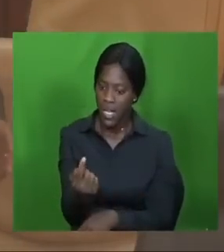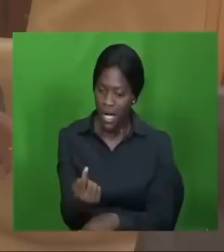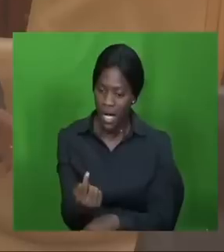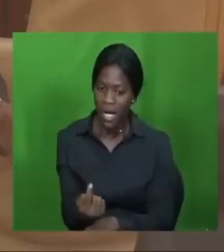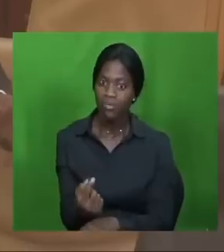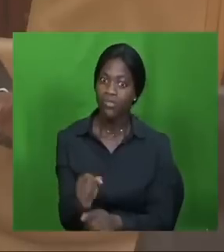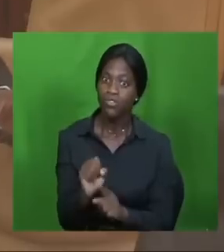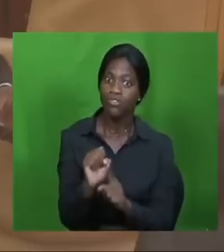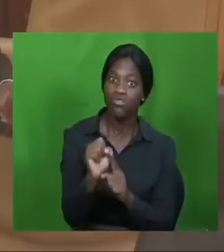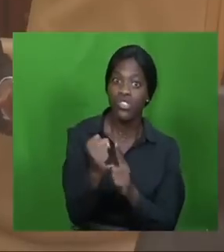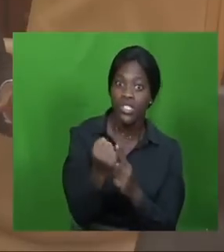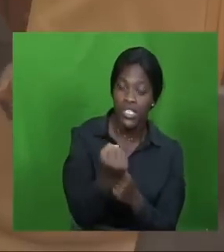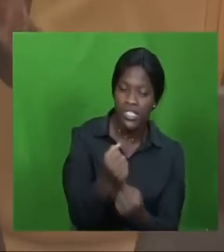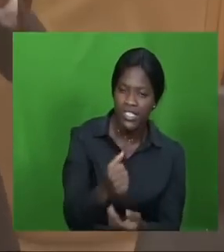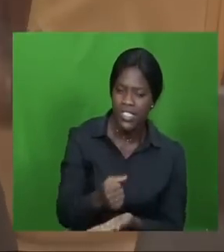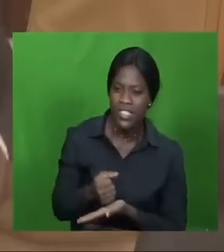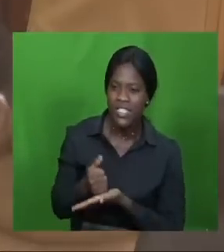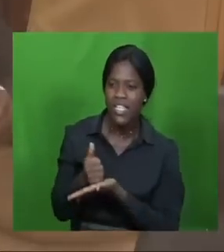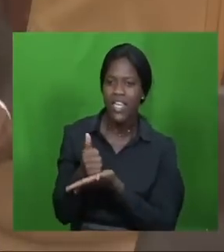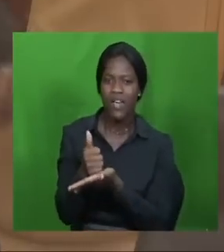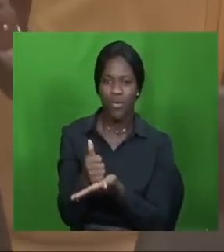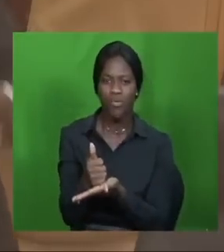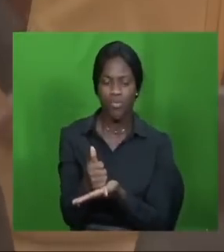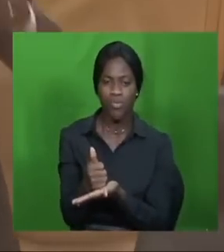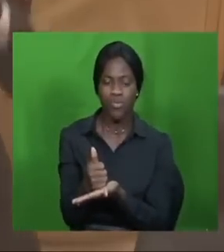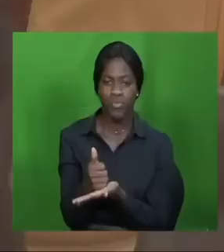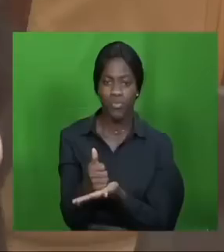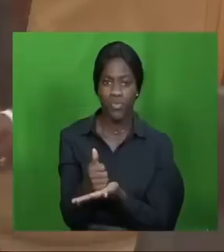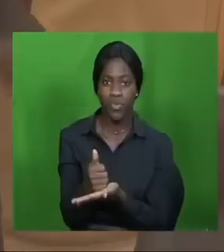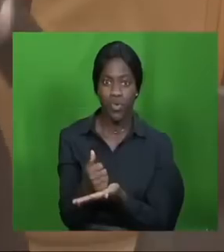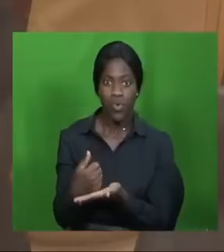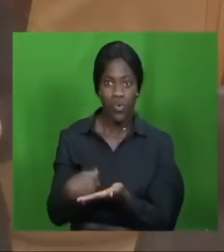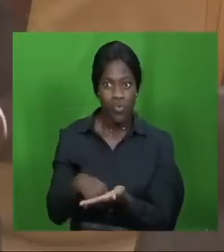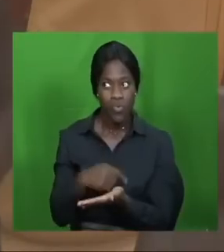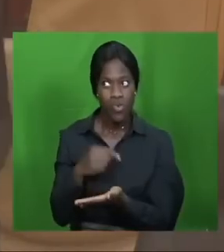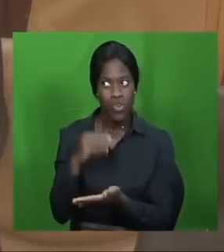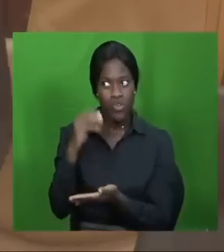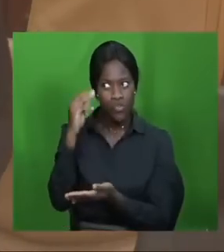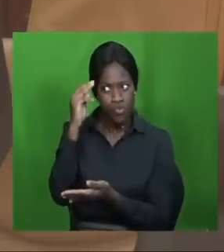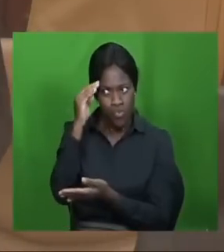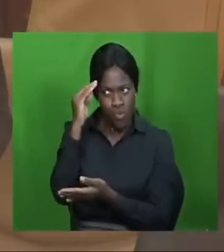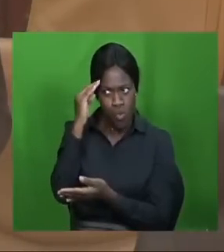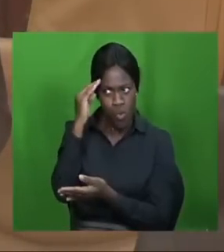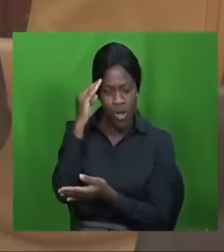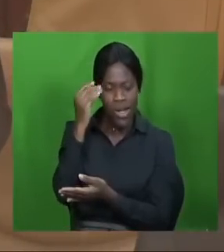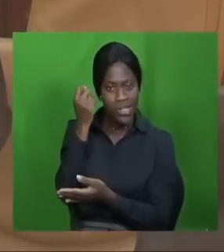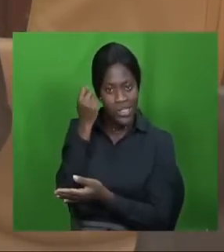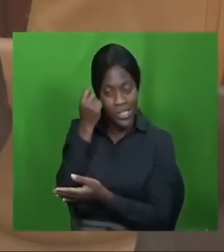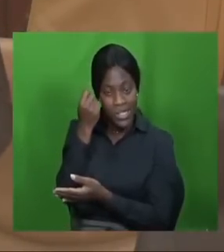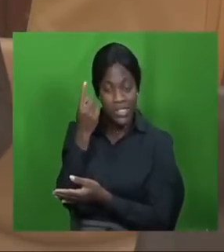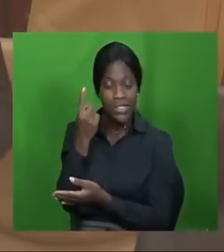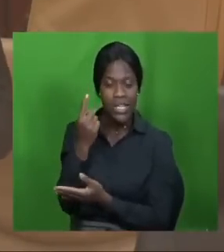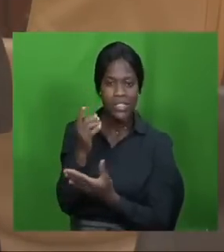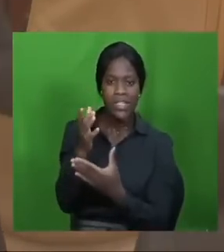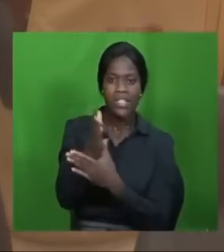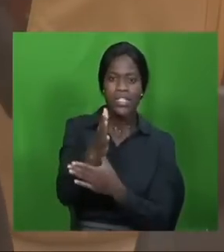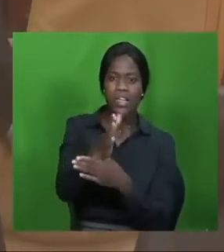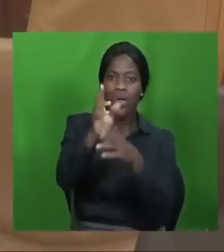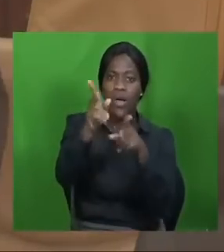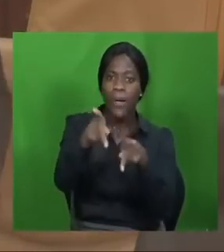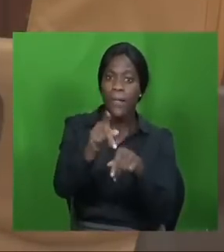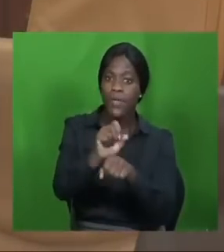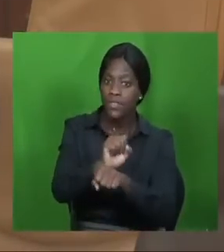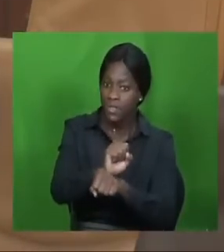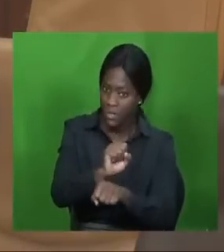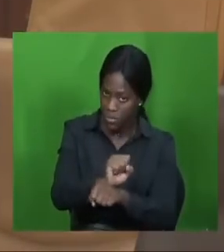society. The time has come for us to appreciate the work of psychologists for all spheres of